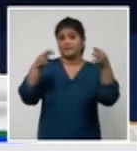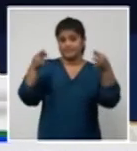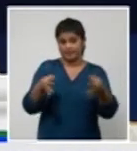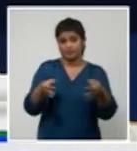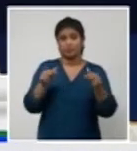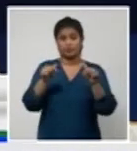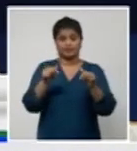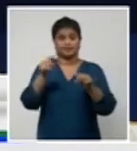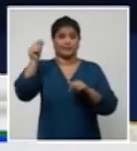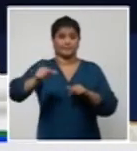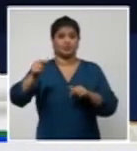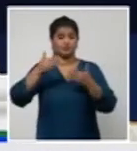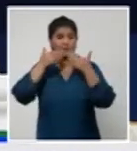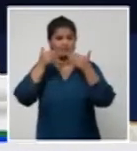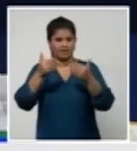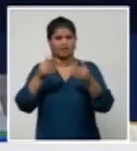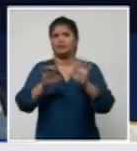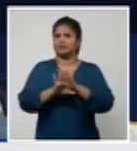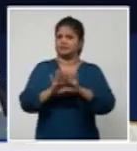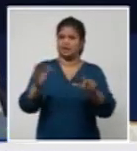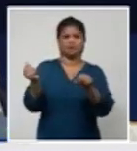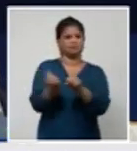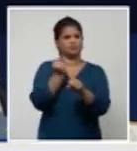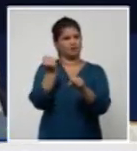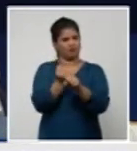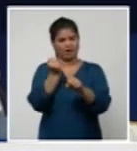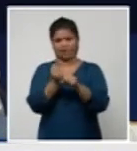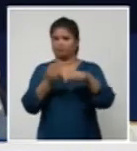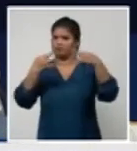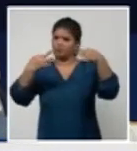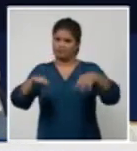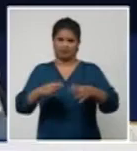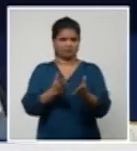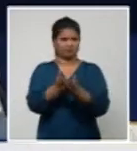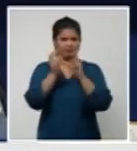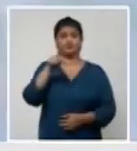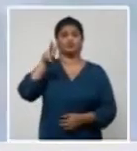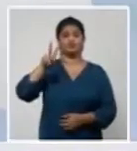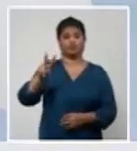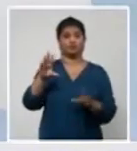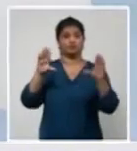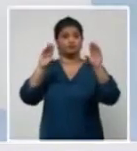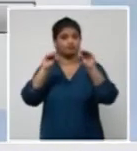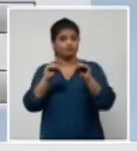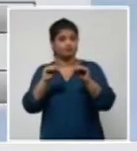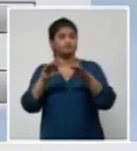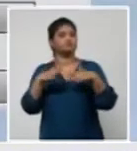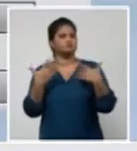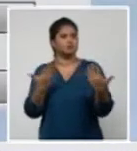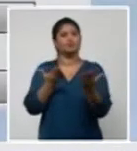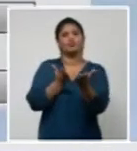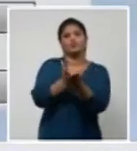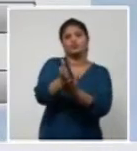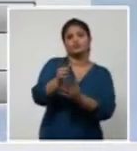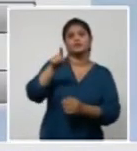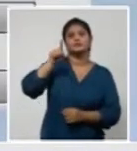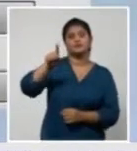state, COVID-19 continues to be present in 185 countries. There are currently